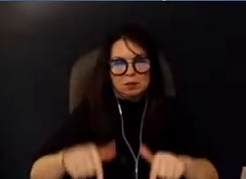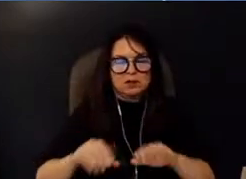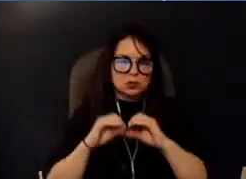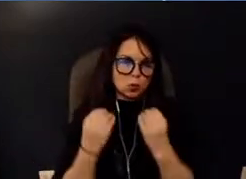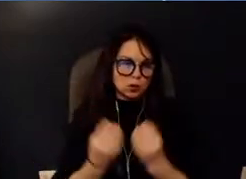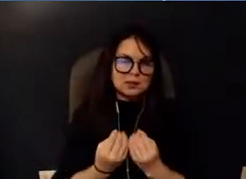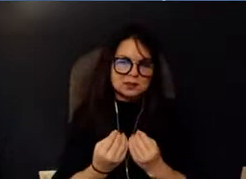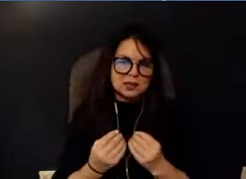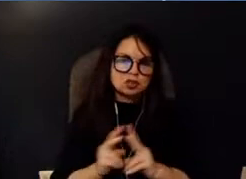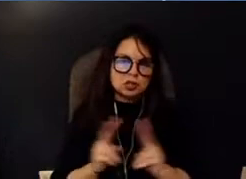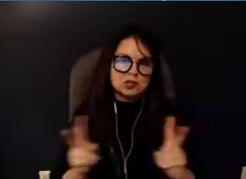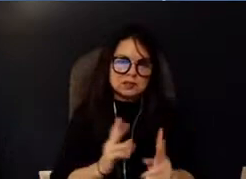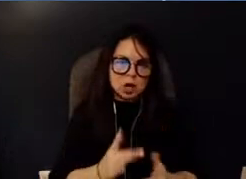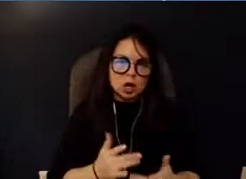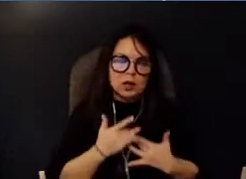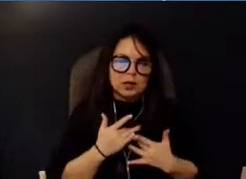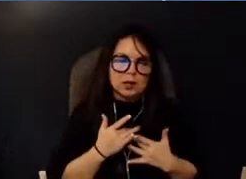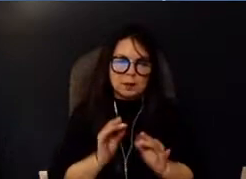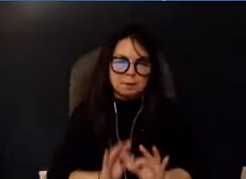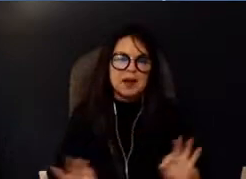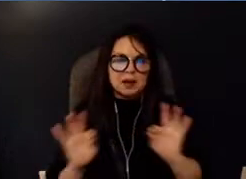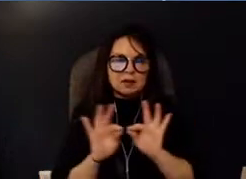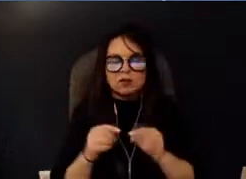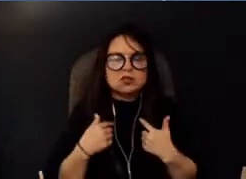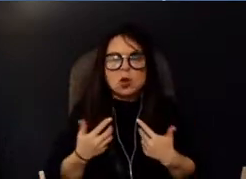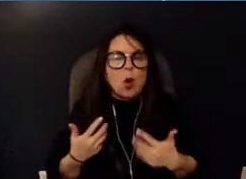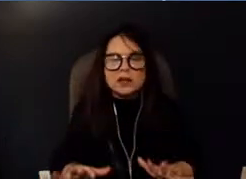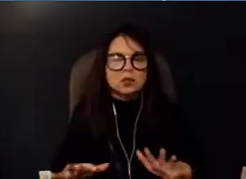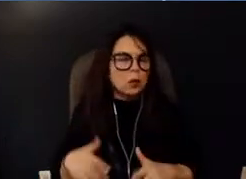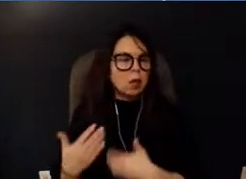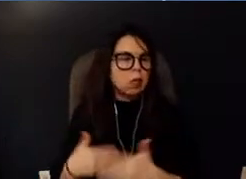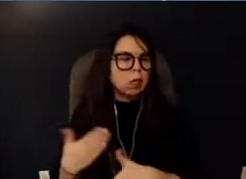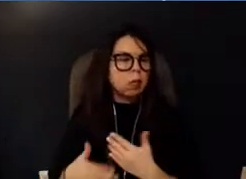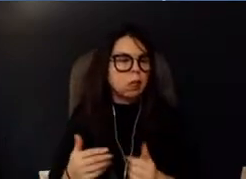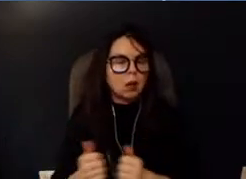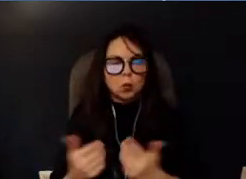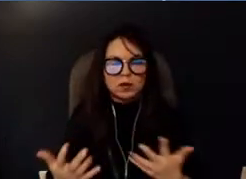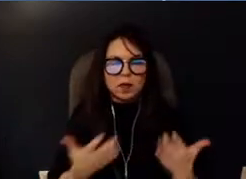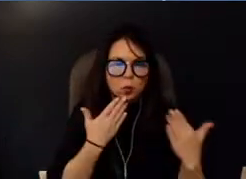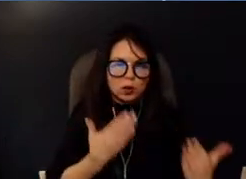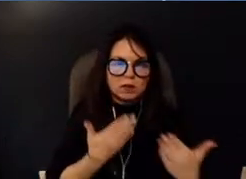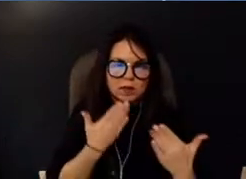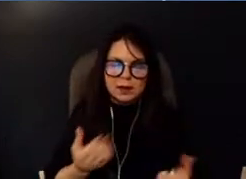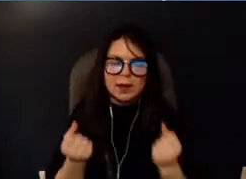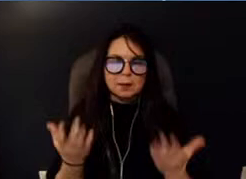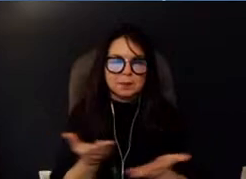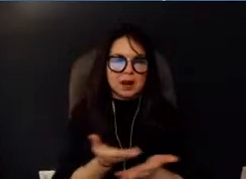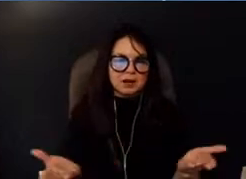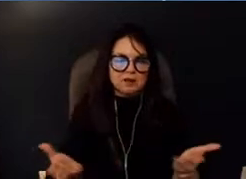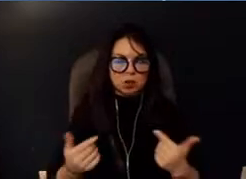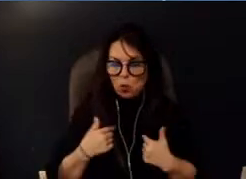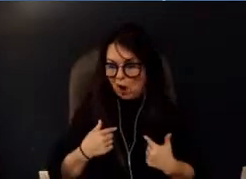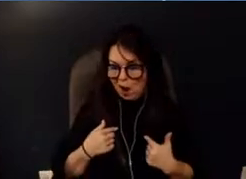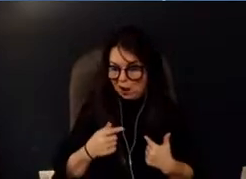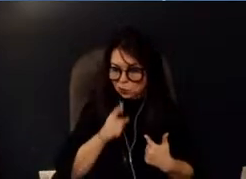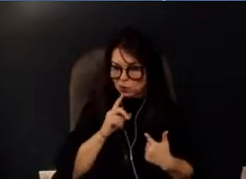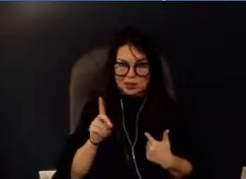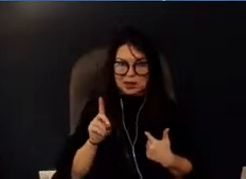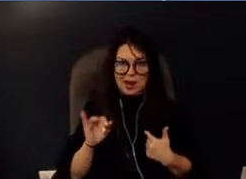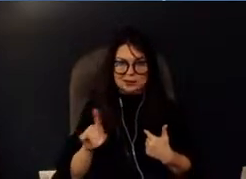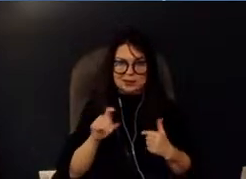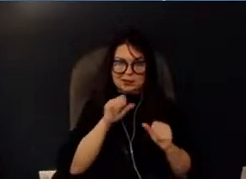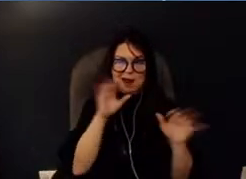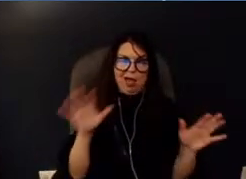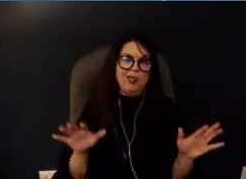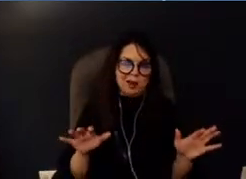the moment to pass without thanking a whole number of you. I did relatively nothing comparatively, and I'm just really